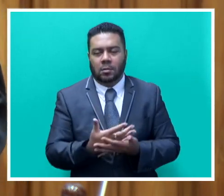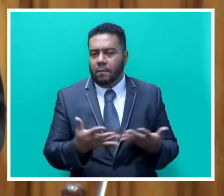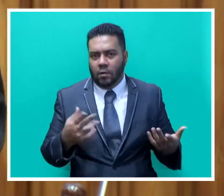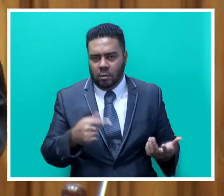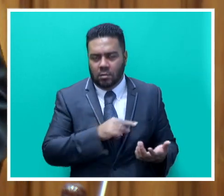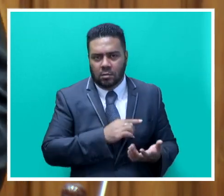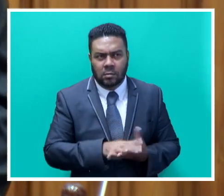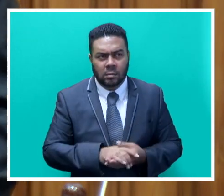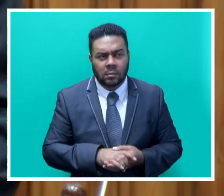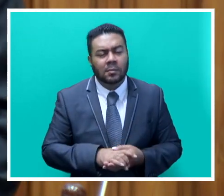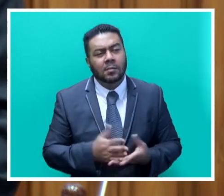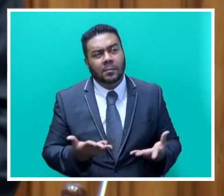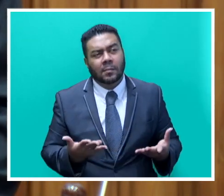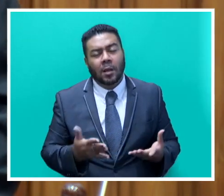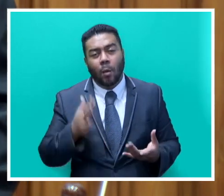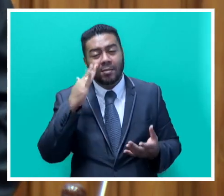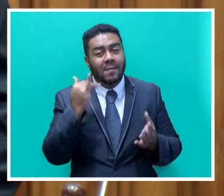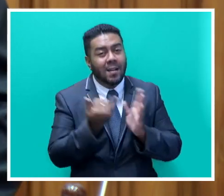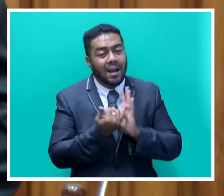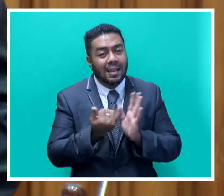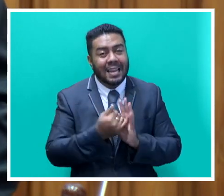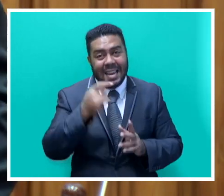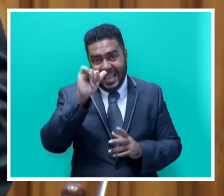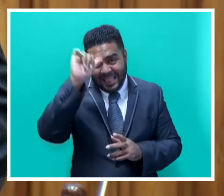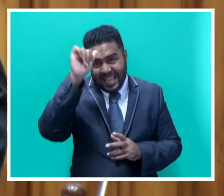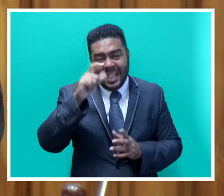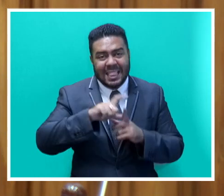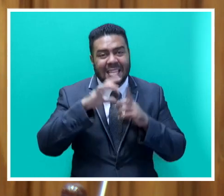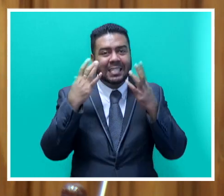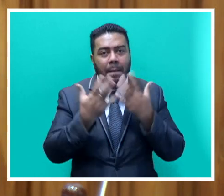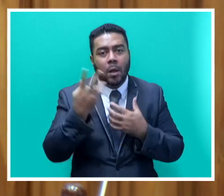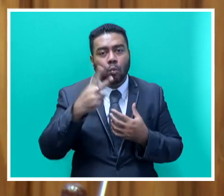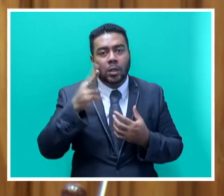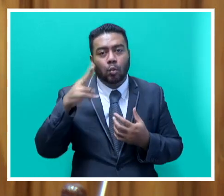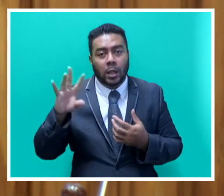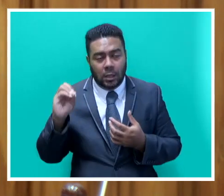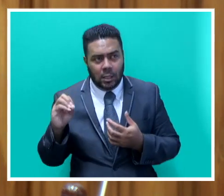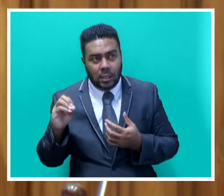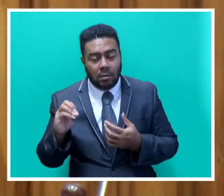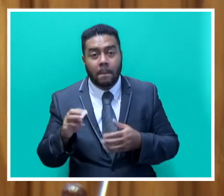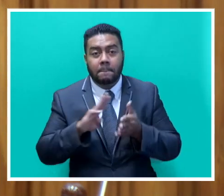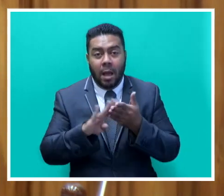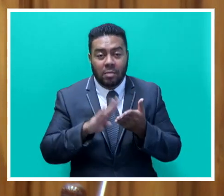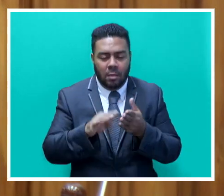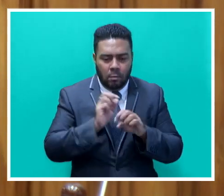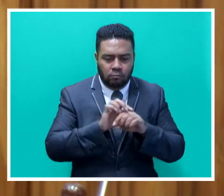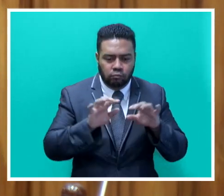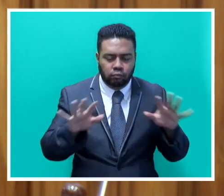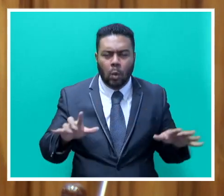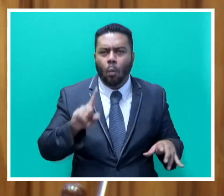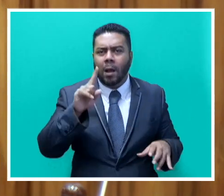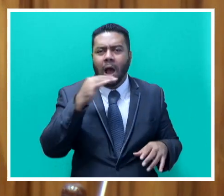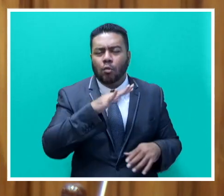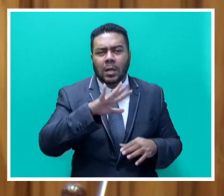variant was first identified in India in December 2020. Within months, it has spread to over 100 countries around the